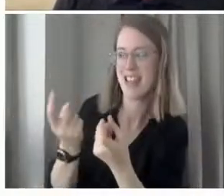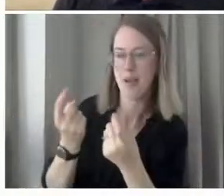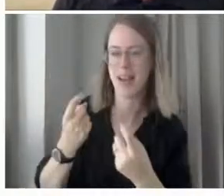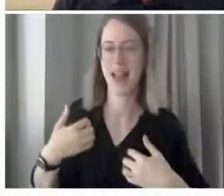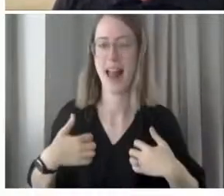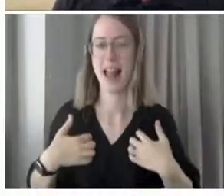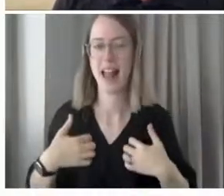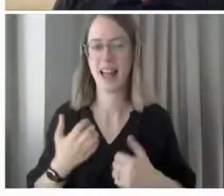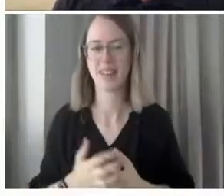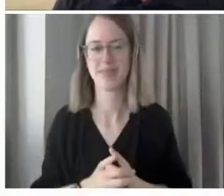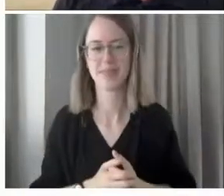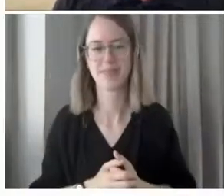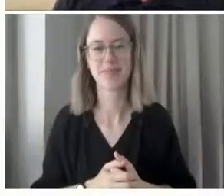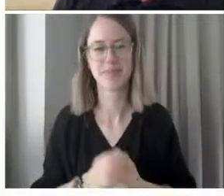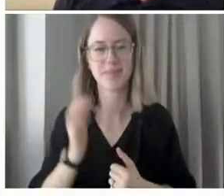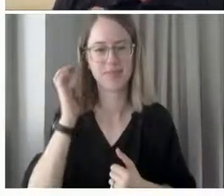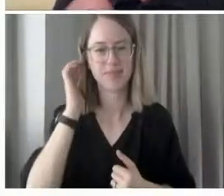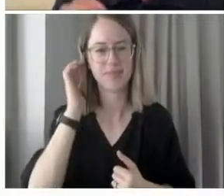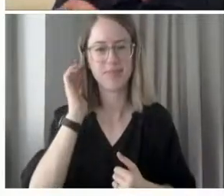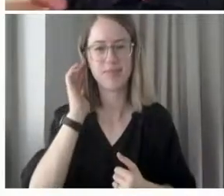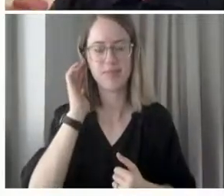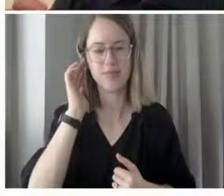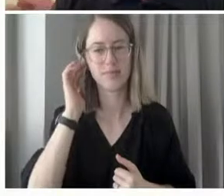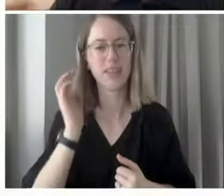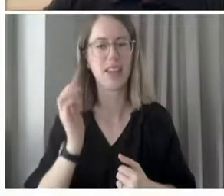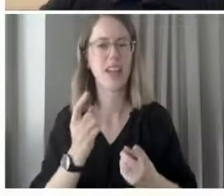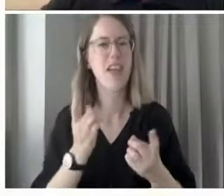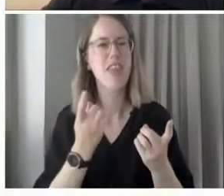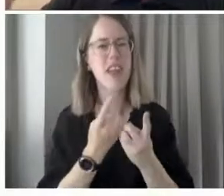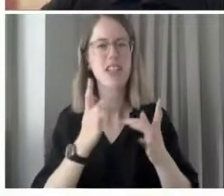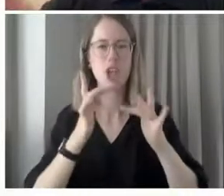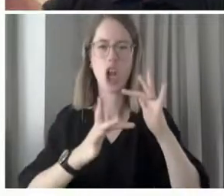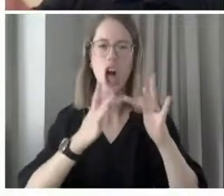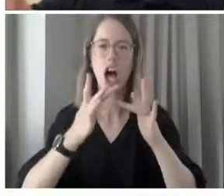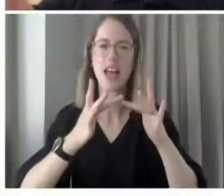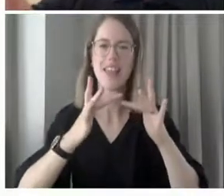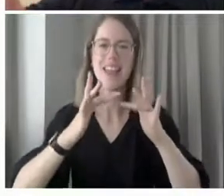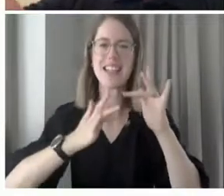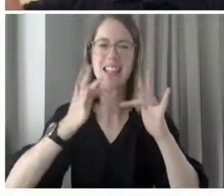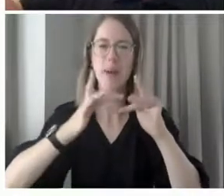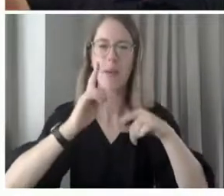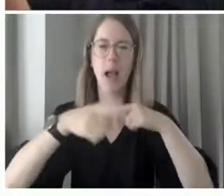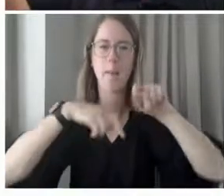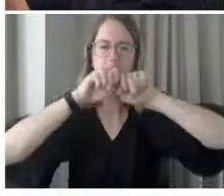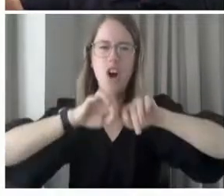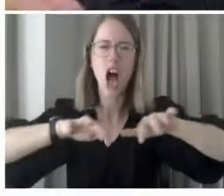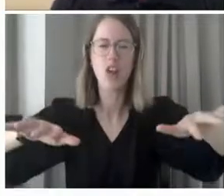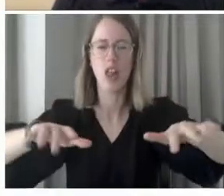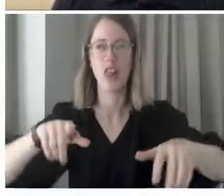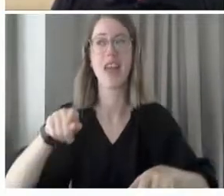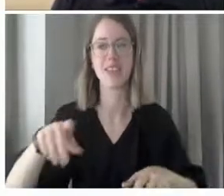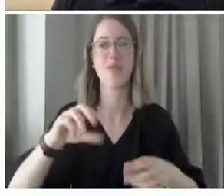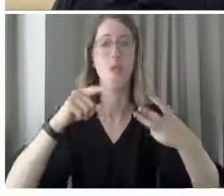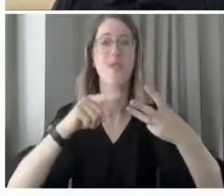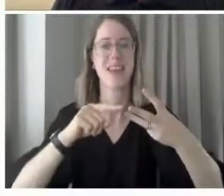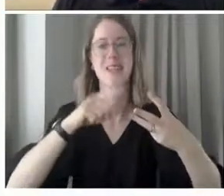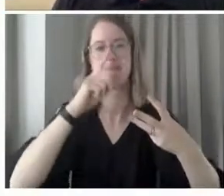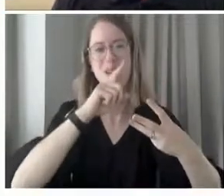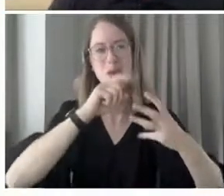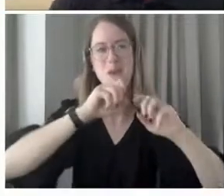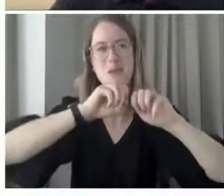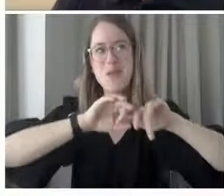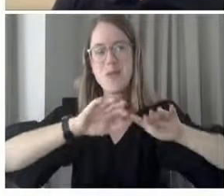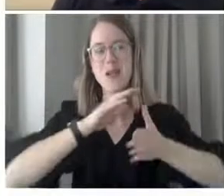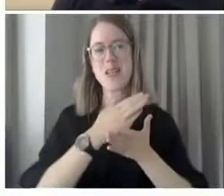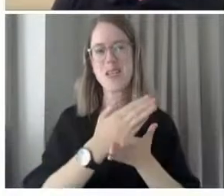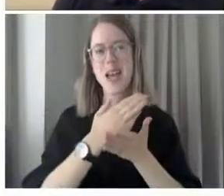So nothing ever went viral on the internet without stimulation getting behind it. We are the people who make things go viral. You know, there's no point